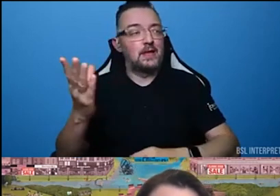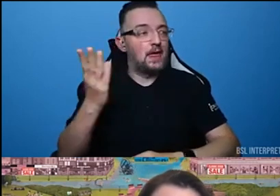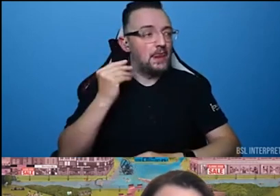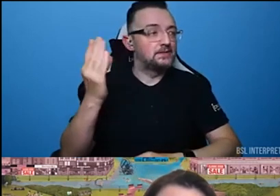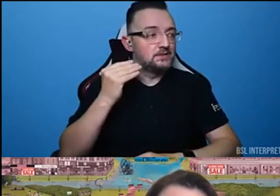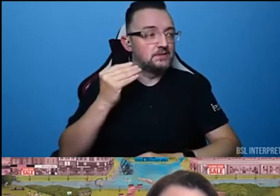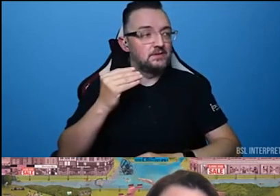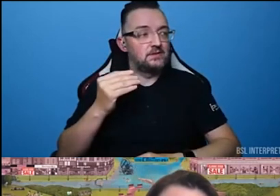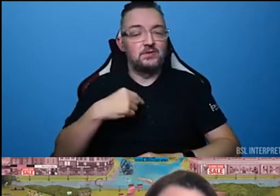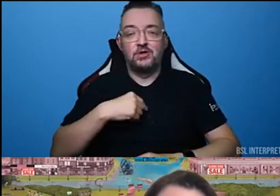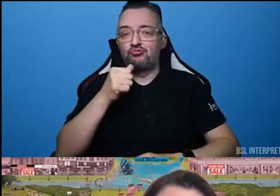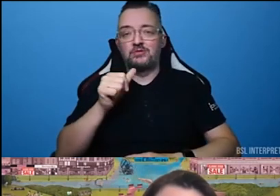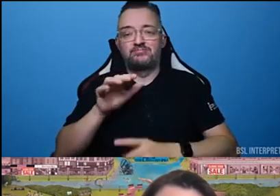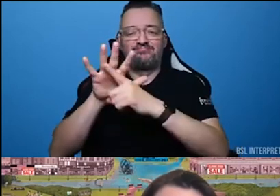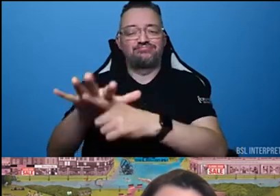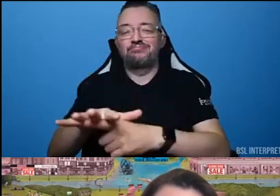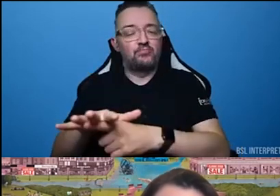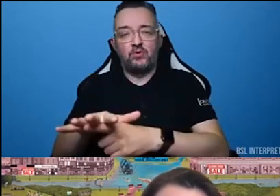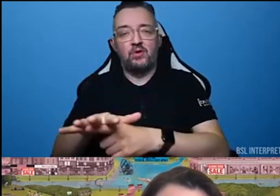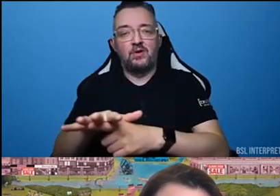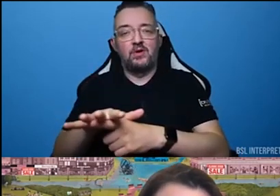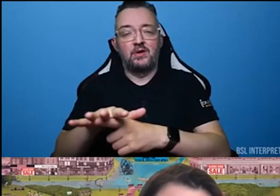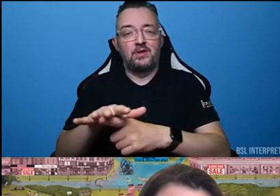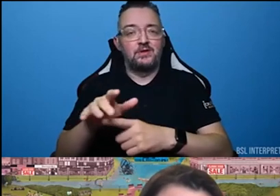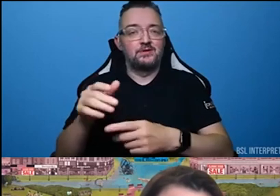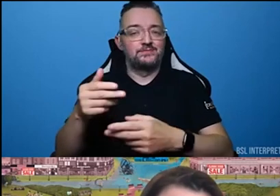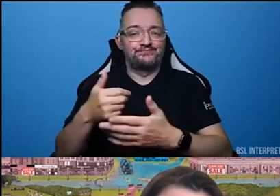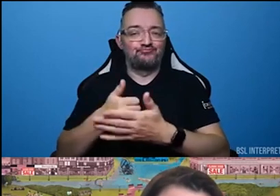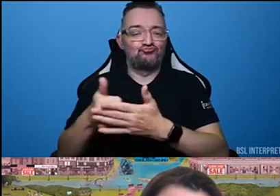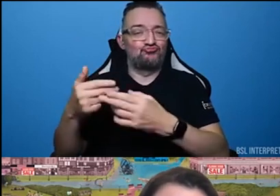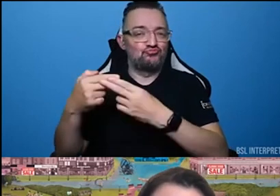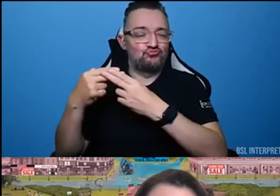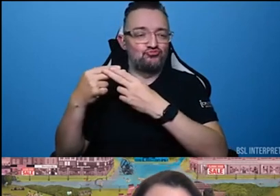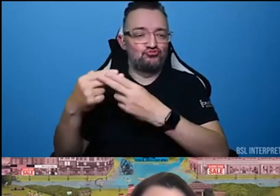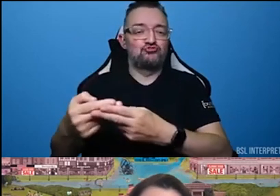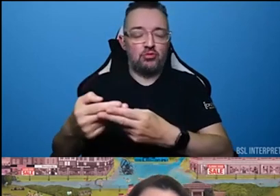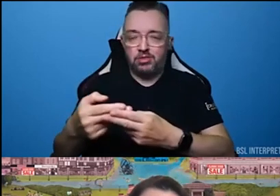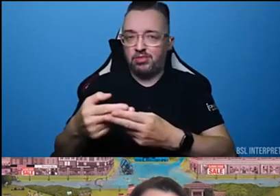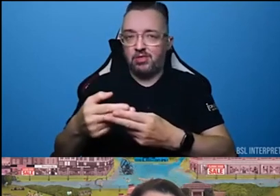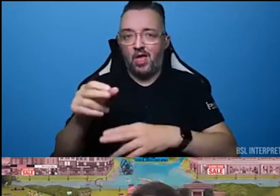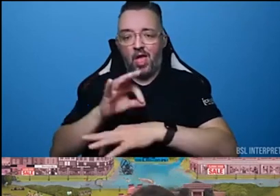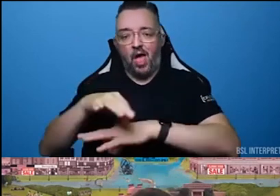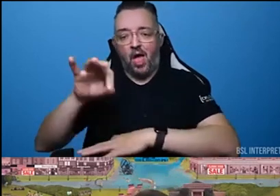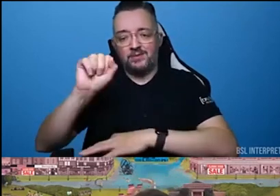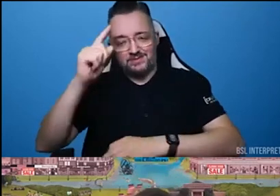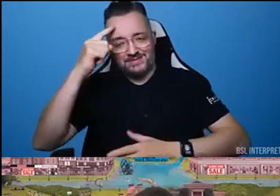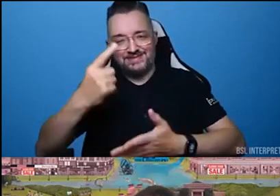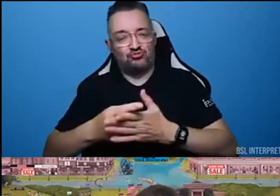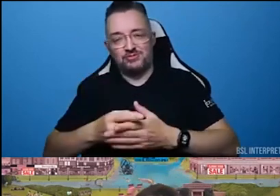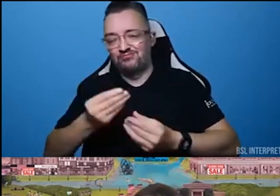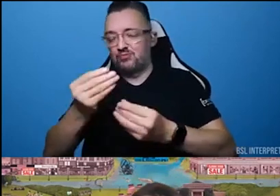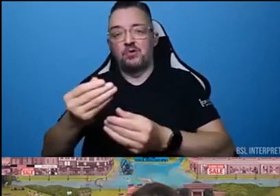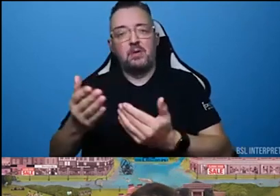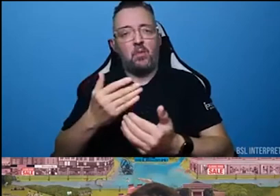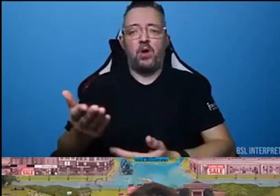imposing the, arguably the traditional will of the, of the architect and designer, it was, it was